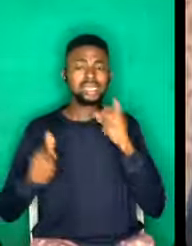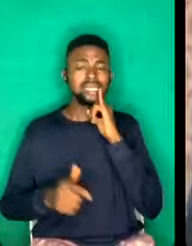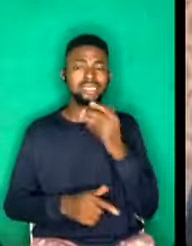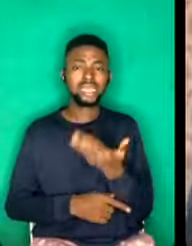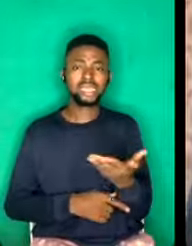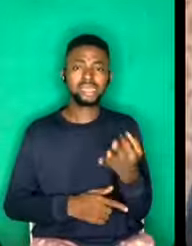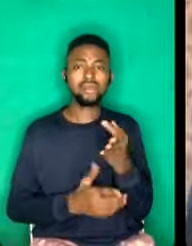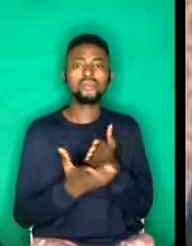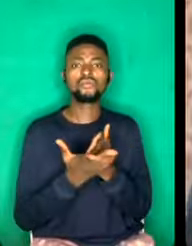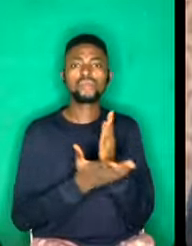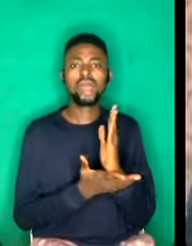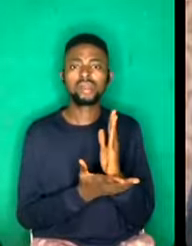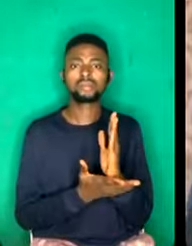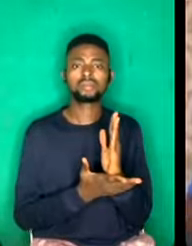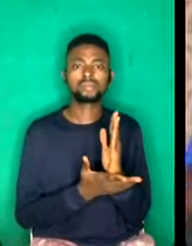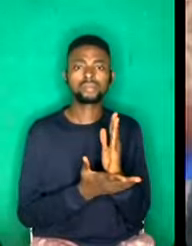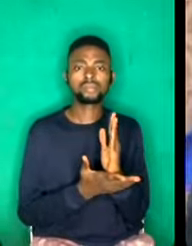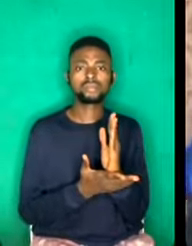not something.